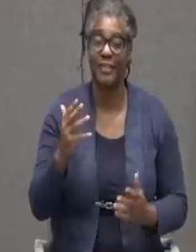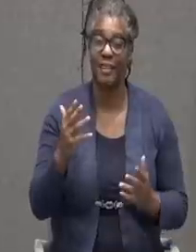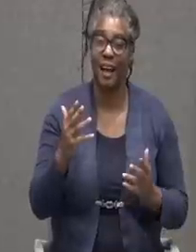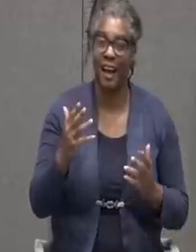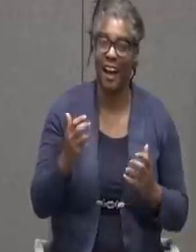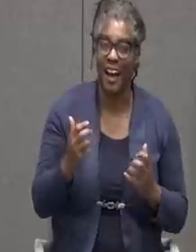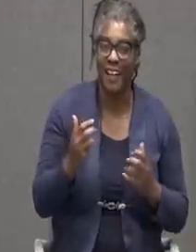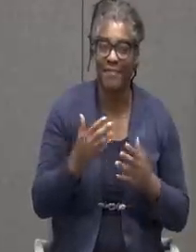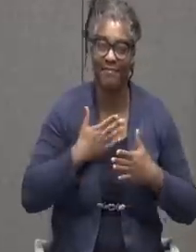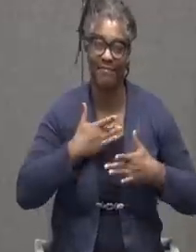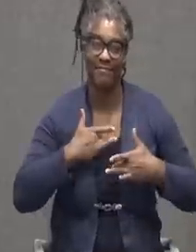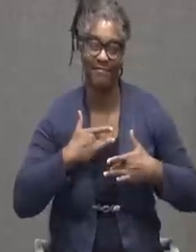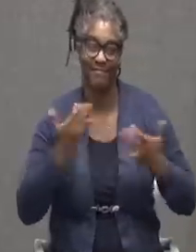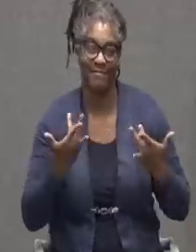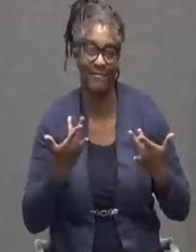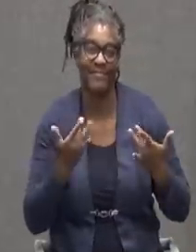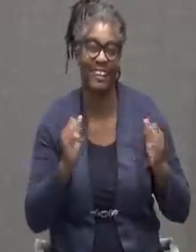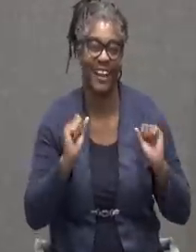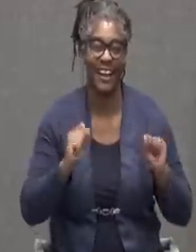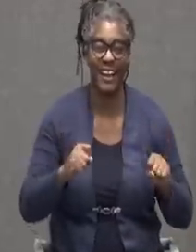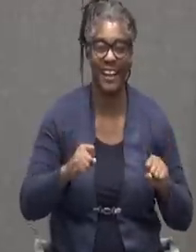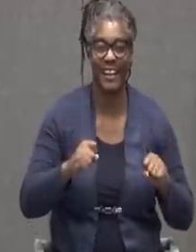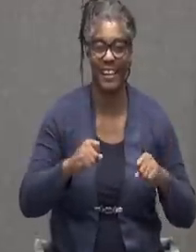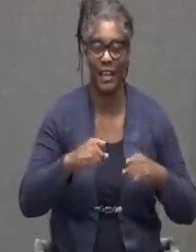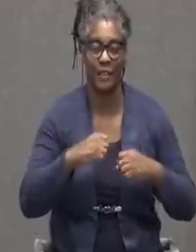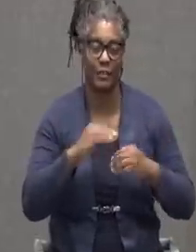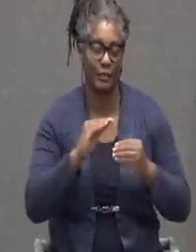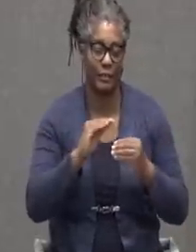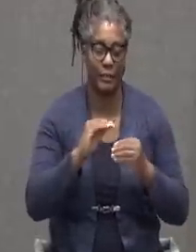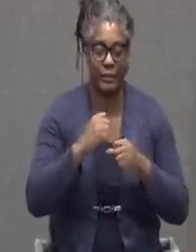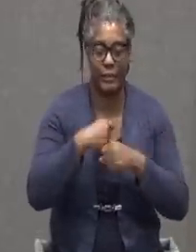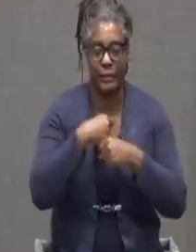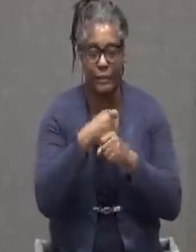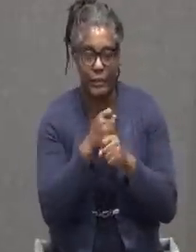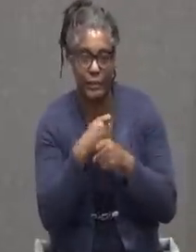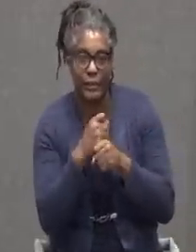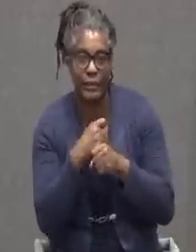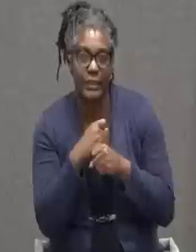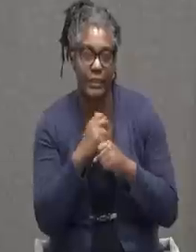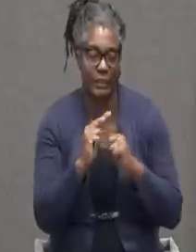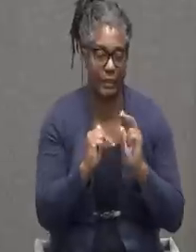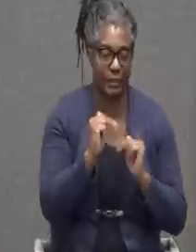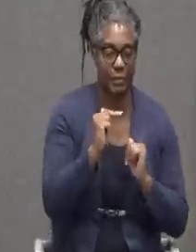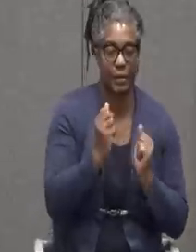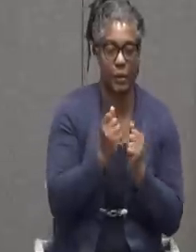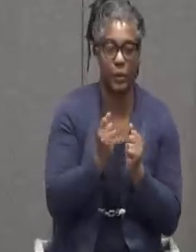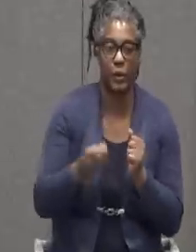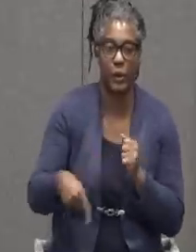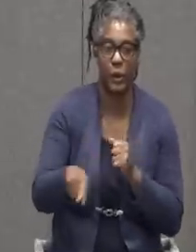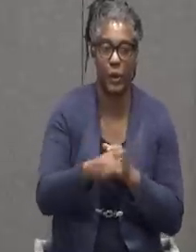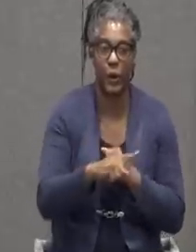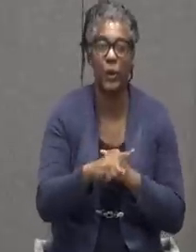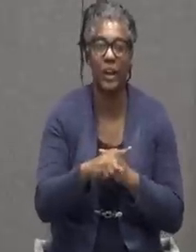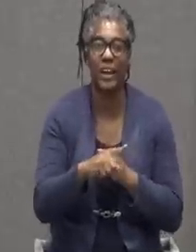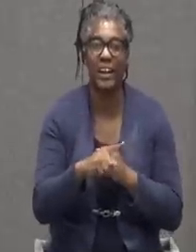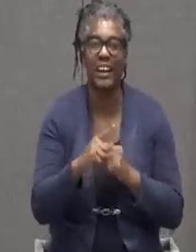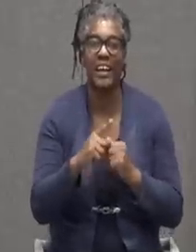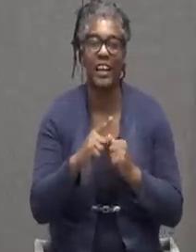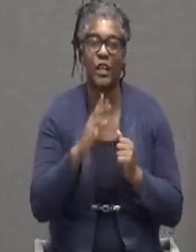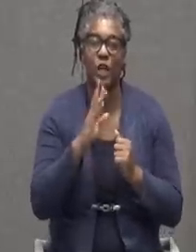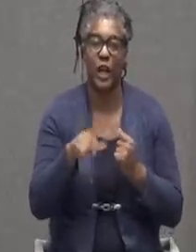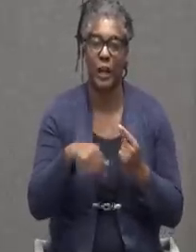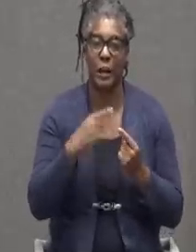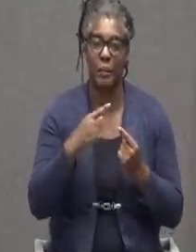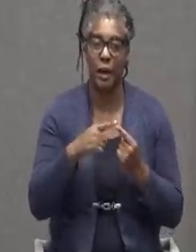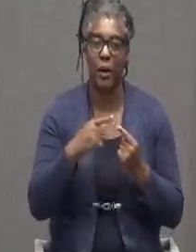That's a neat story that really forced my own perspective on how to kind of look at things. You know, it's funny is when